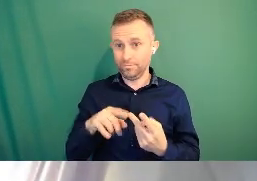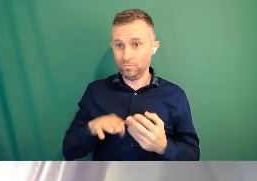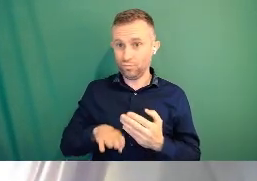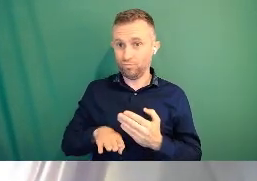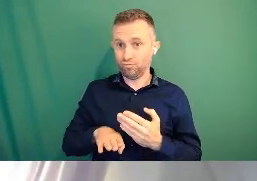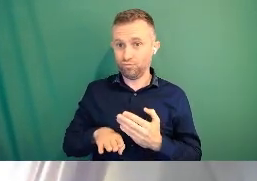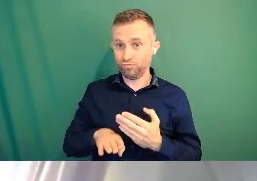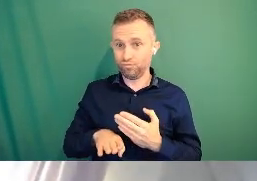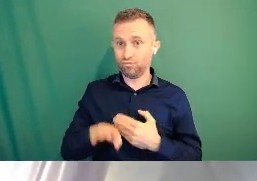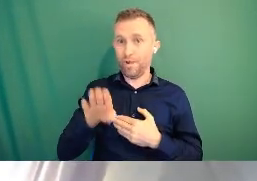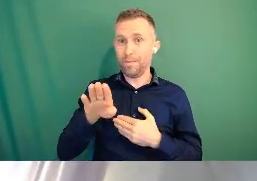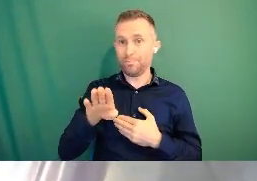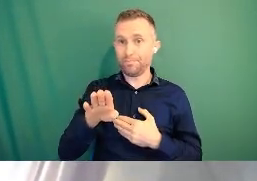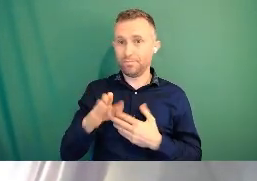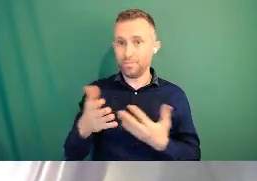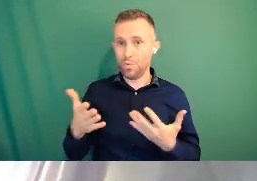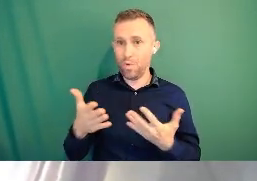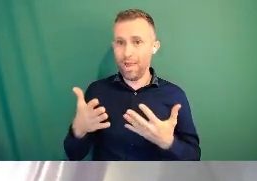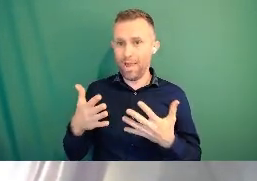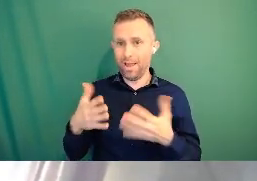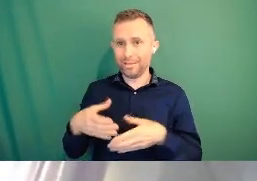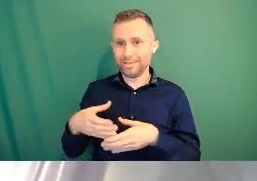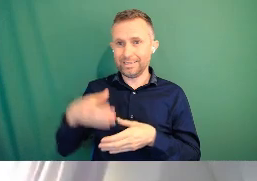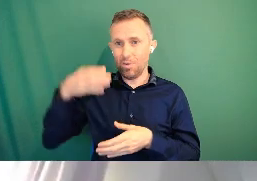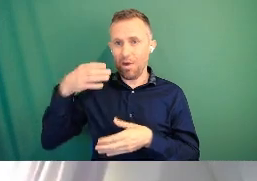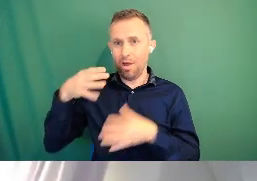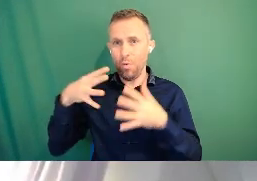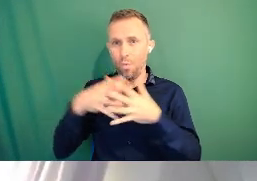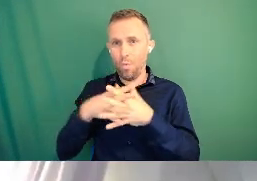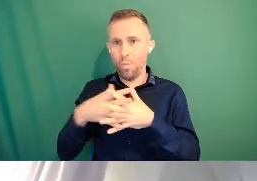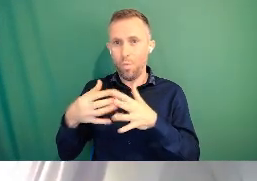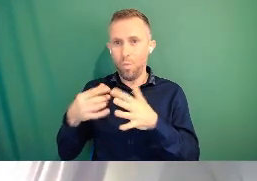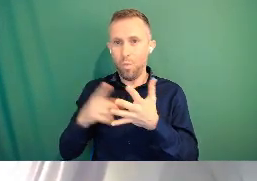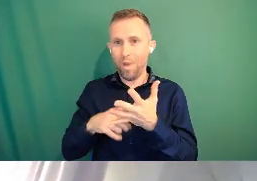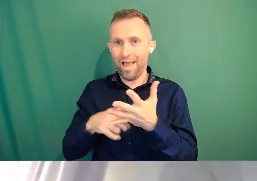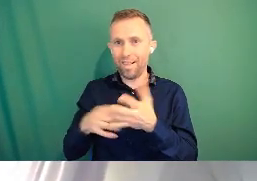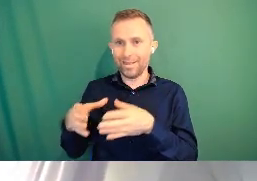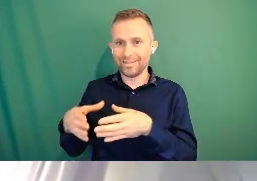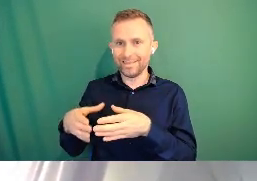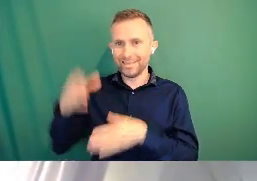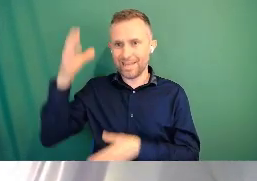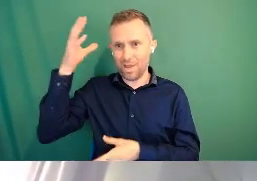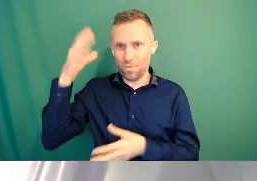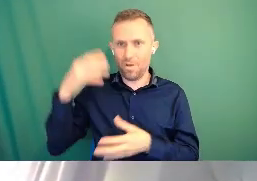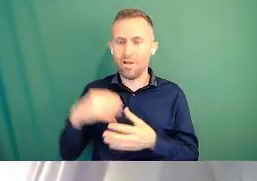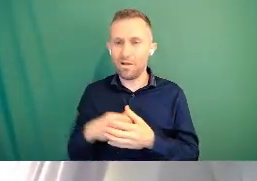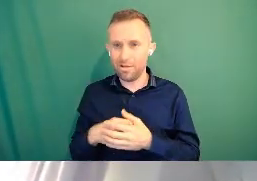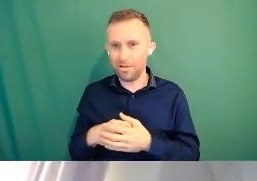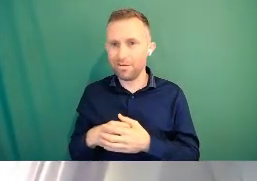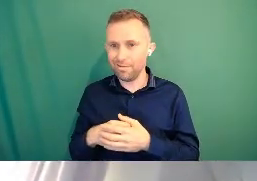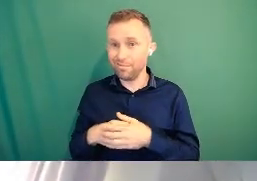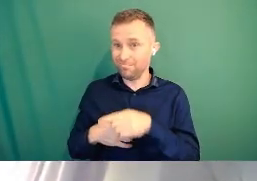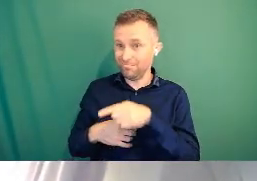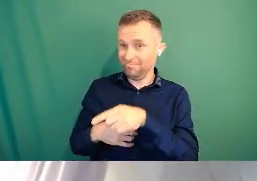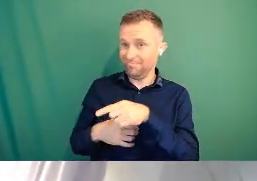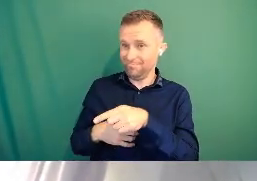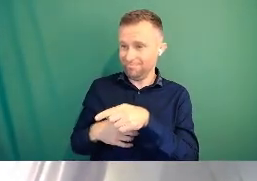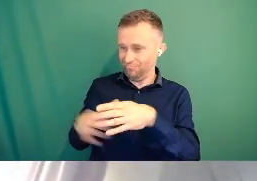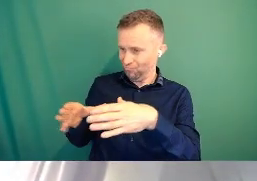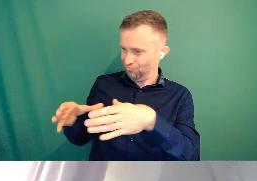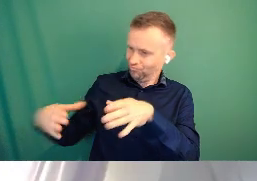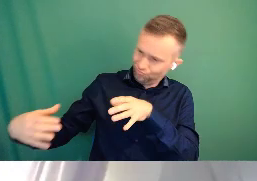We also have a ramp which goes into the base of the well tower as well, so you can see a 3D